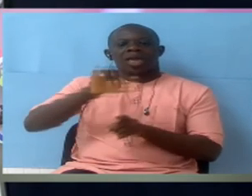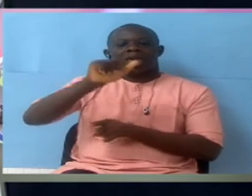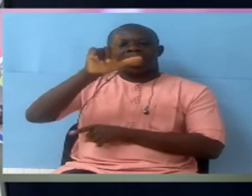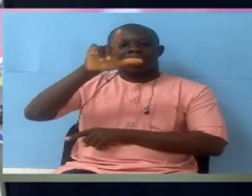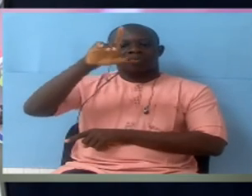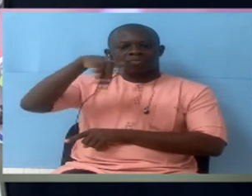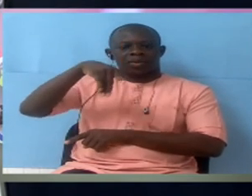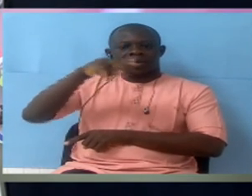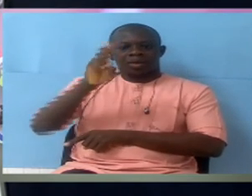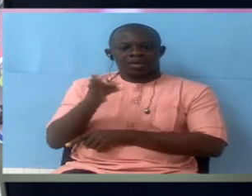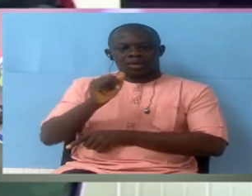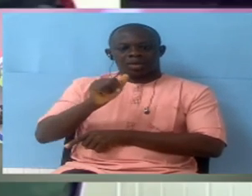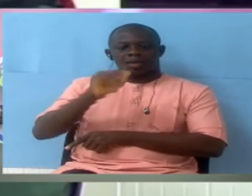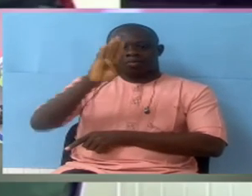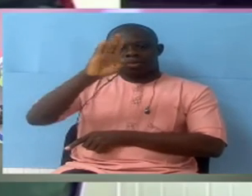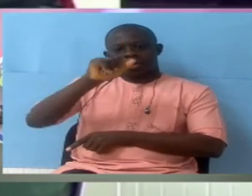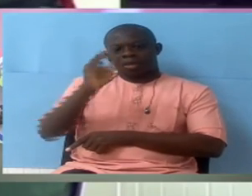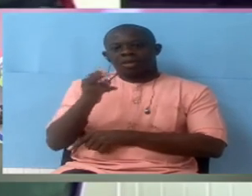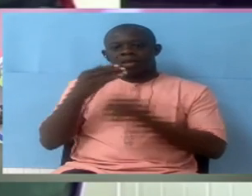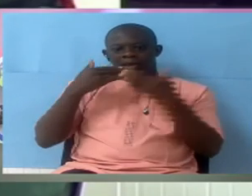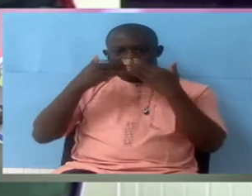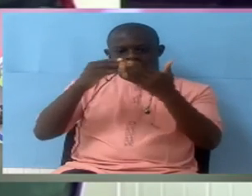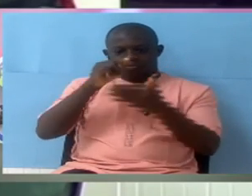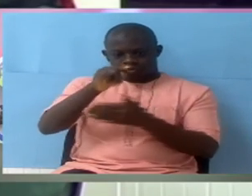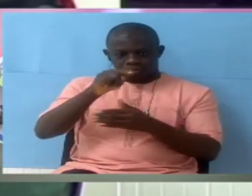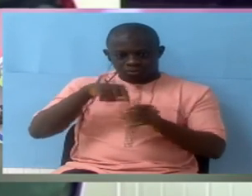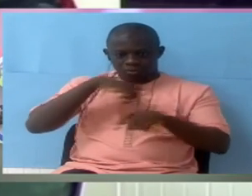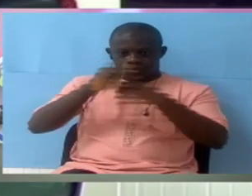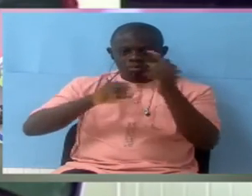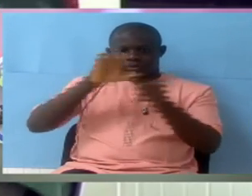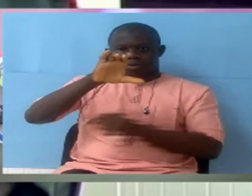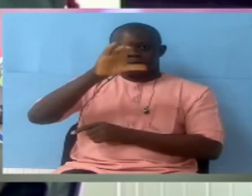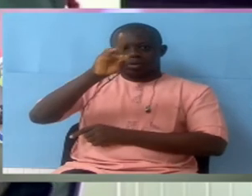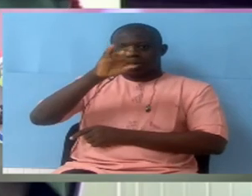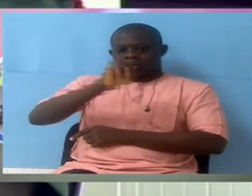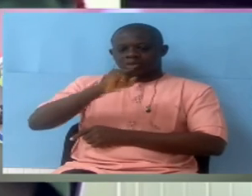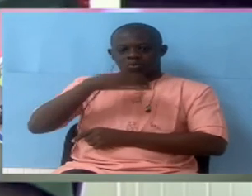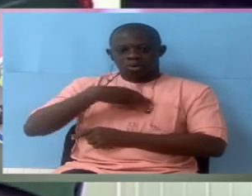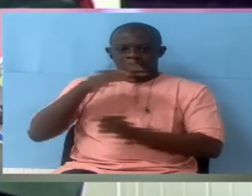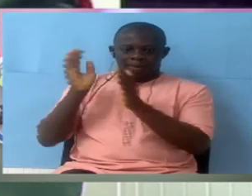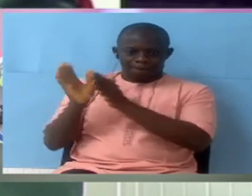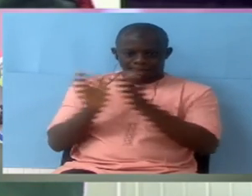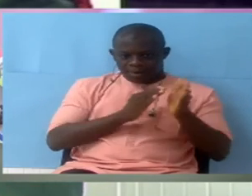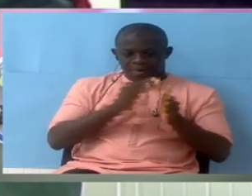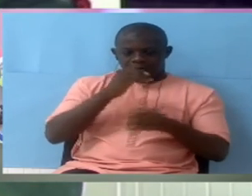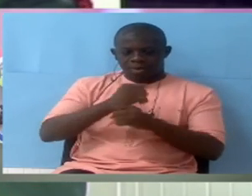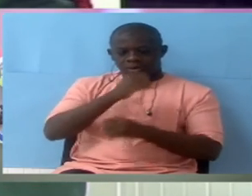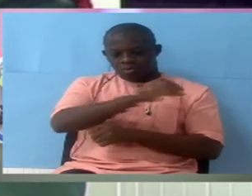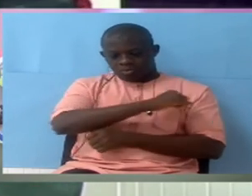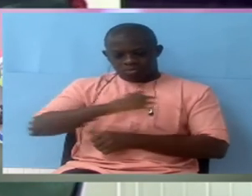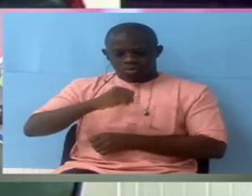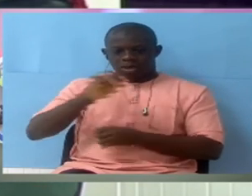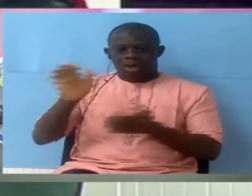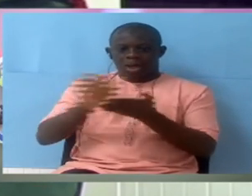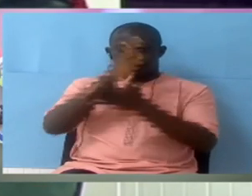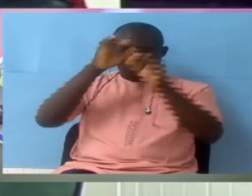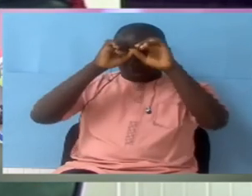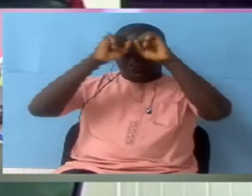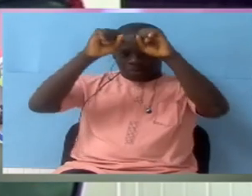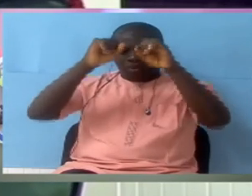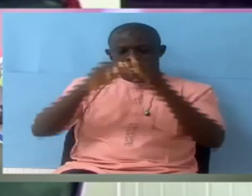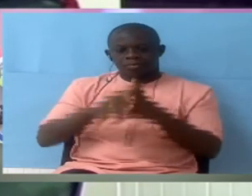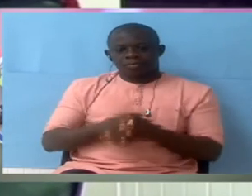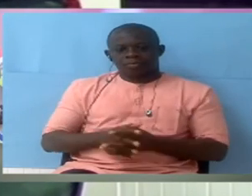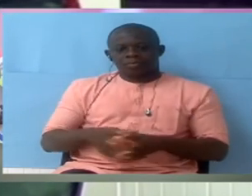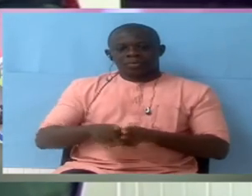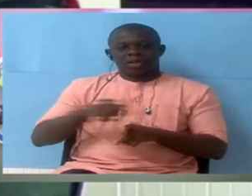CDS planning a coup? Lila Alpha Ba wax nonu ne CDS bi mu nge fexé pour def coup d'état. Naka nga ko gissé? I